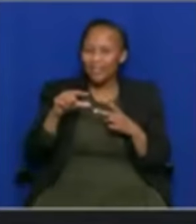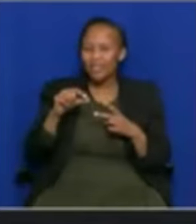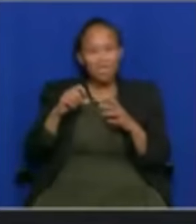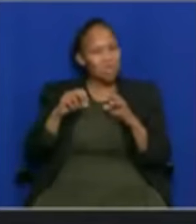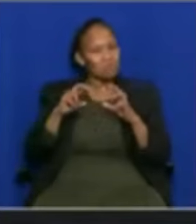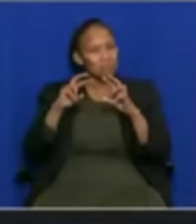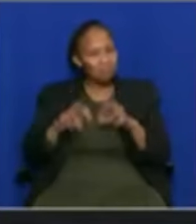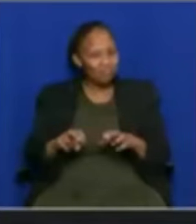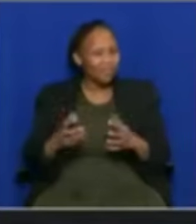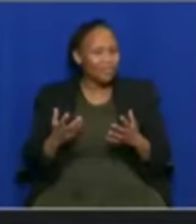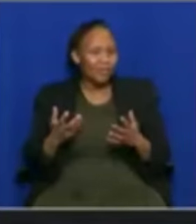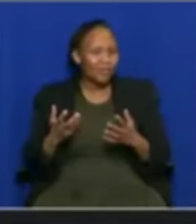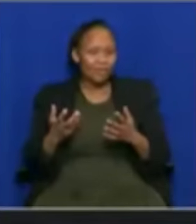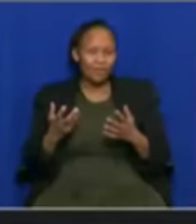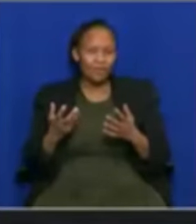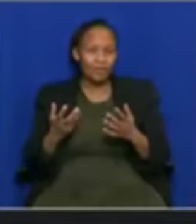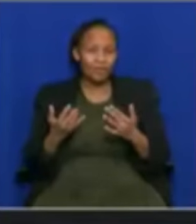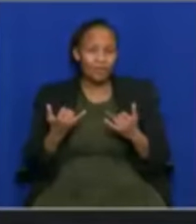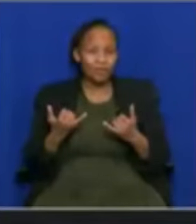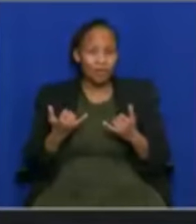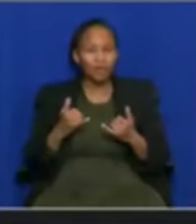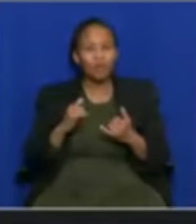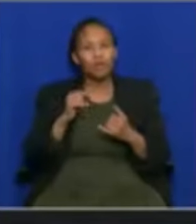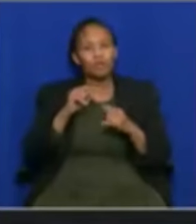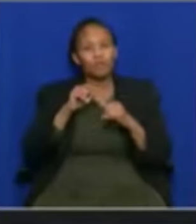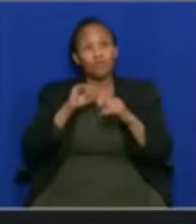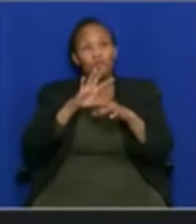their climb within subs.